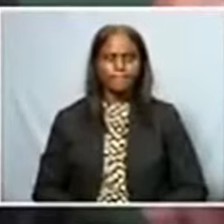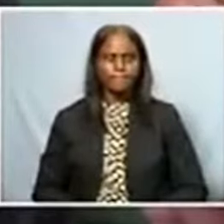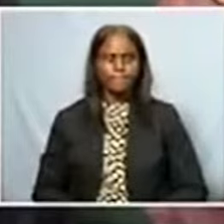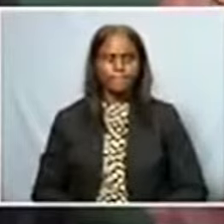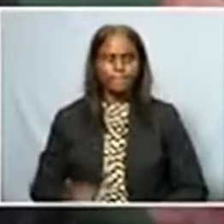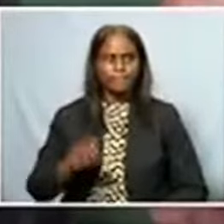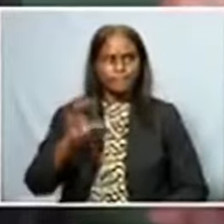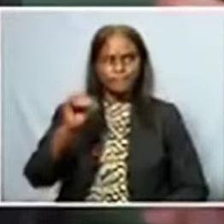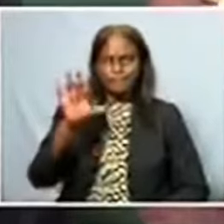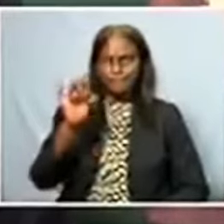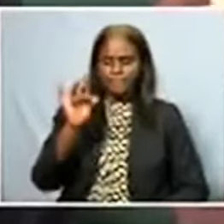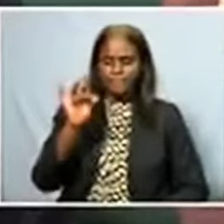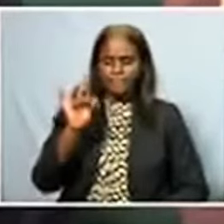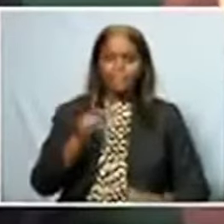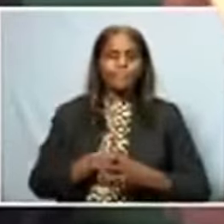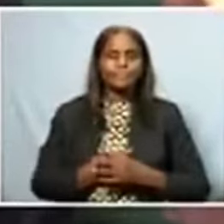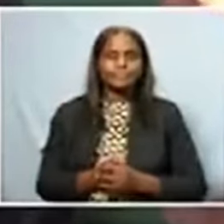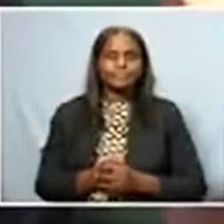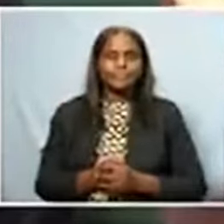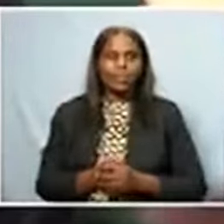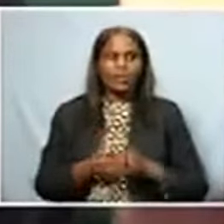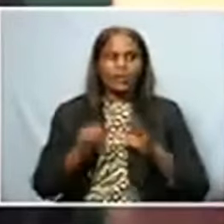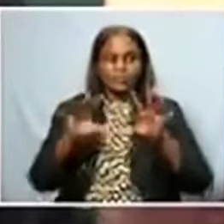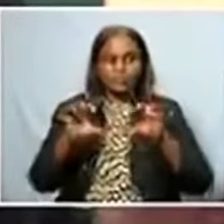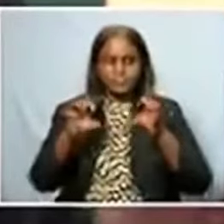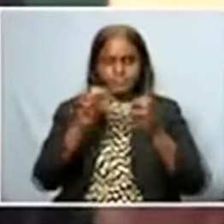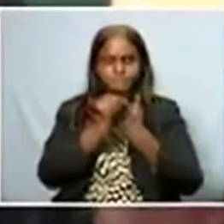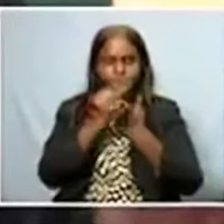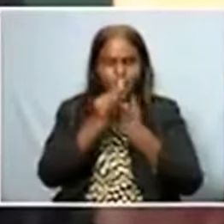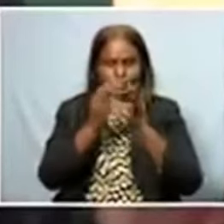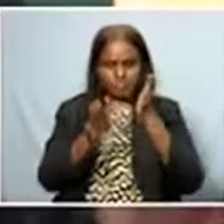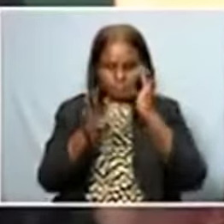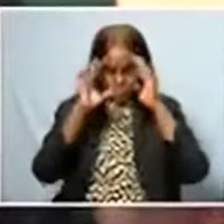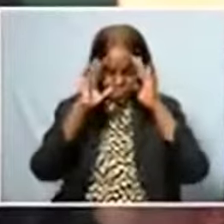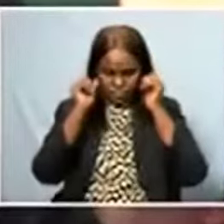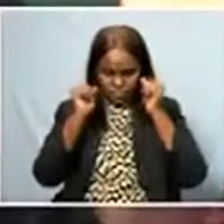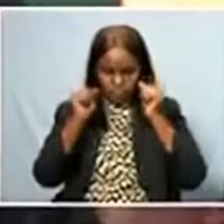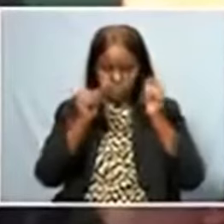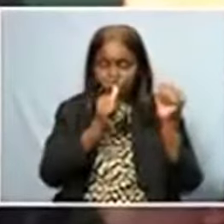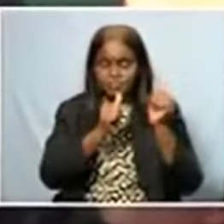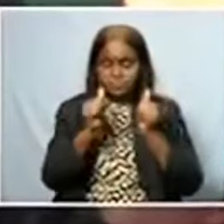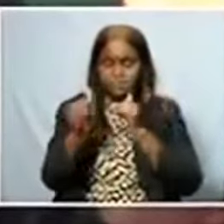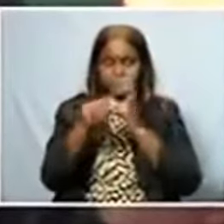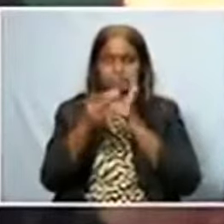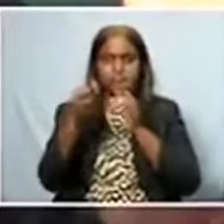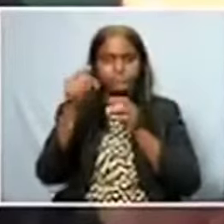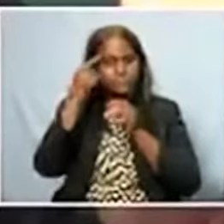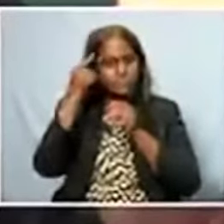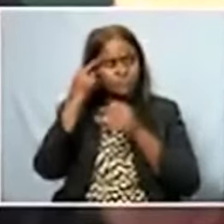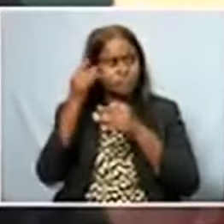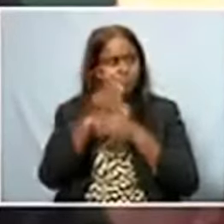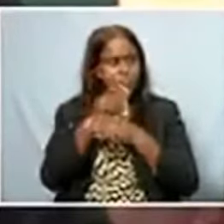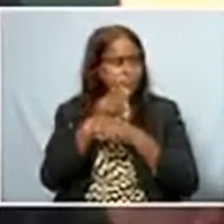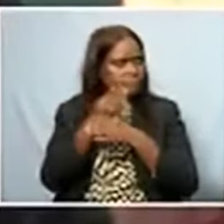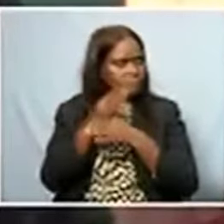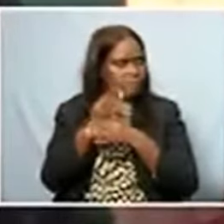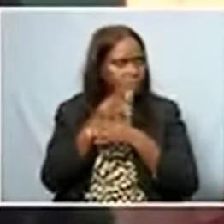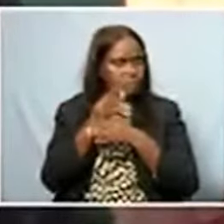Head 08, Cabinet Office, Office of the President, the acting leader of government business.